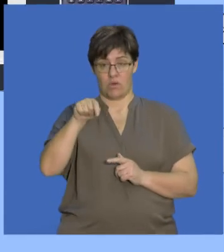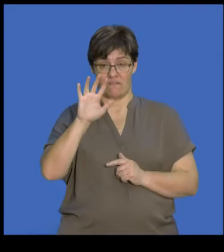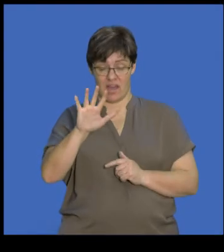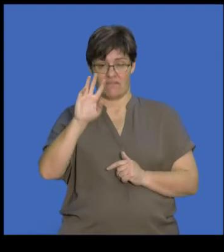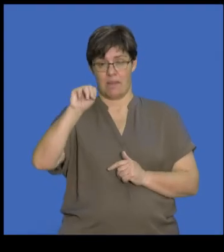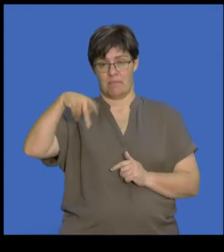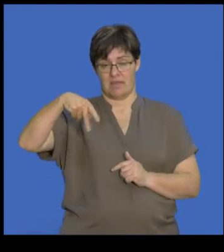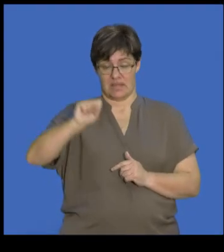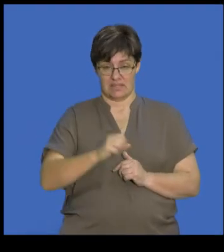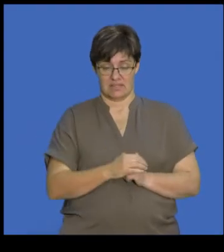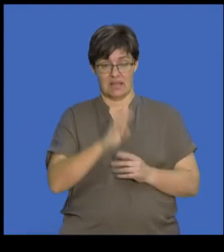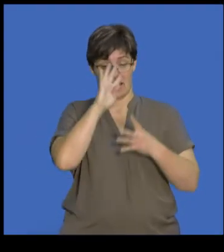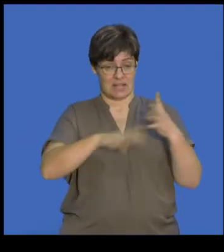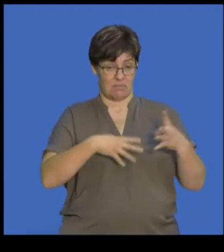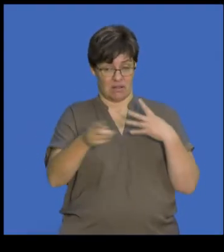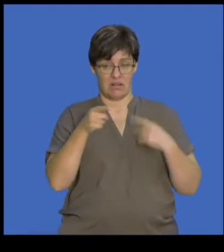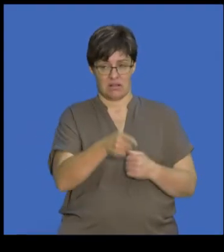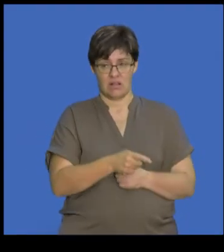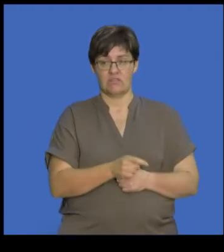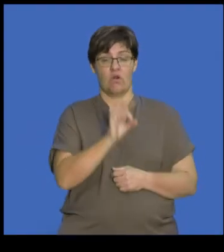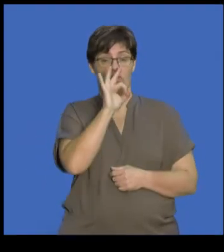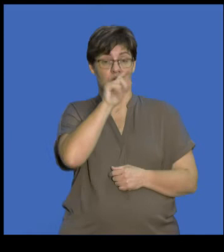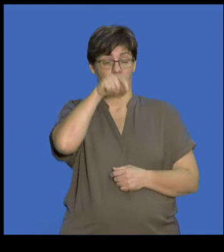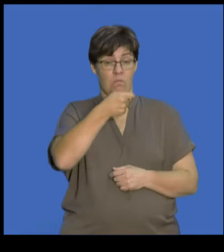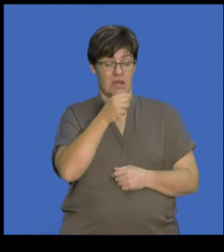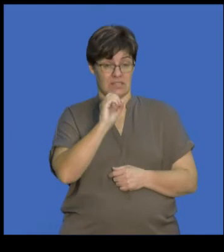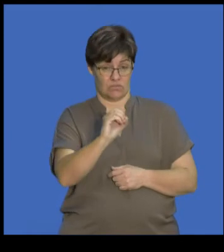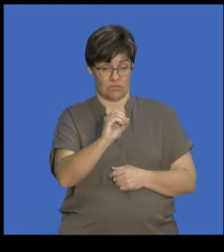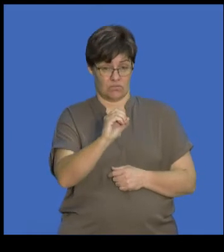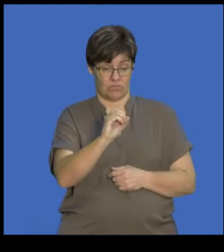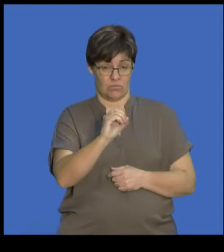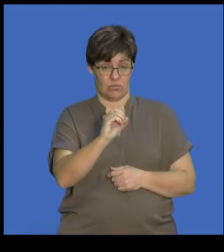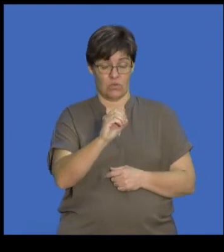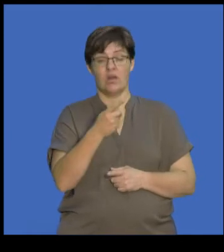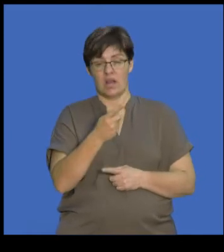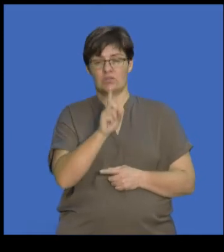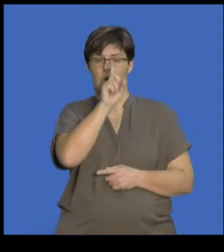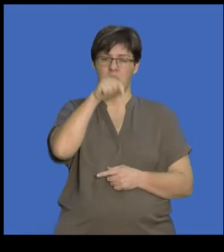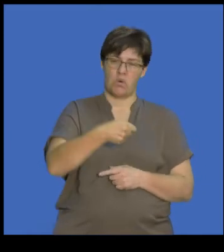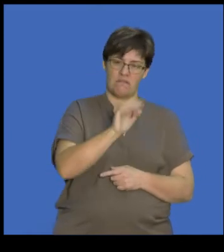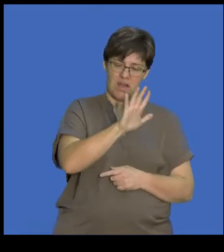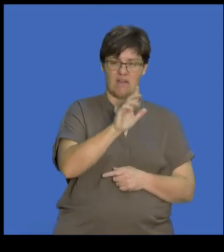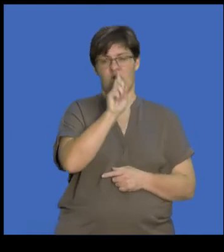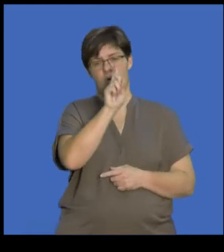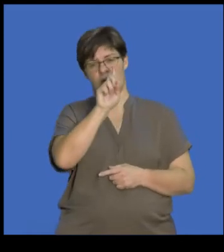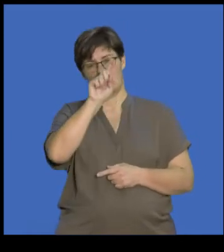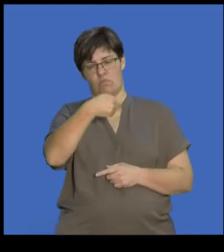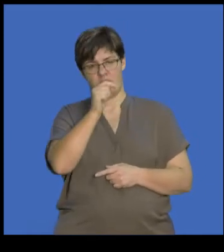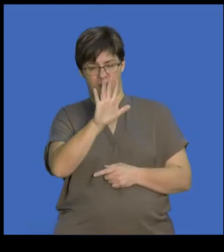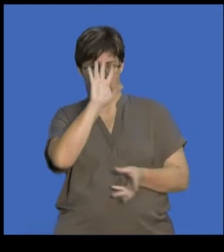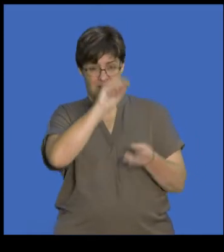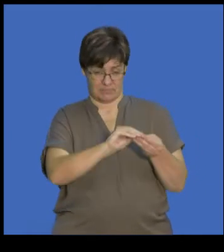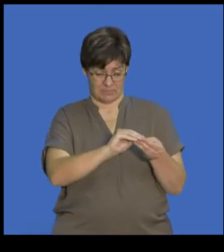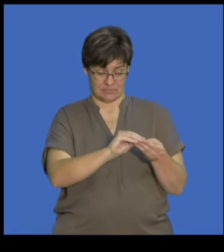table, okay? So for 3.0, which corresponds to two 1.5 volt cells,